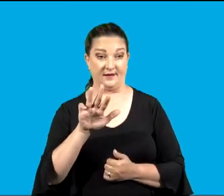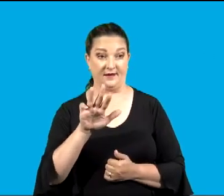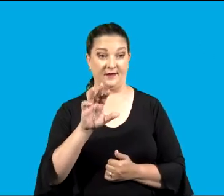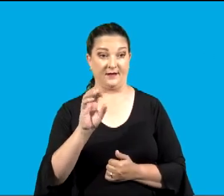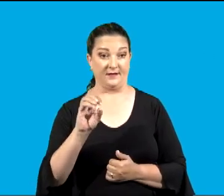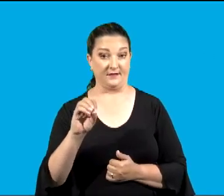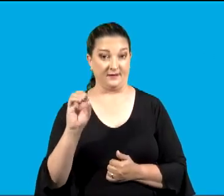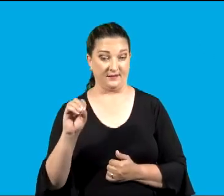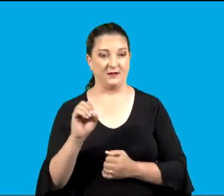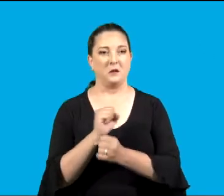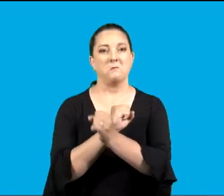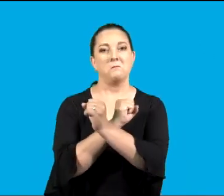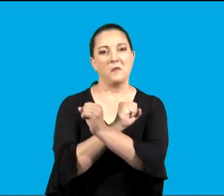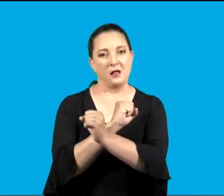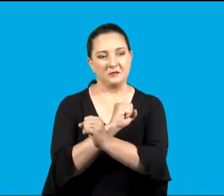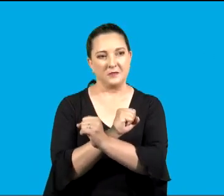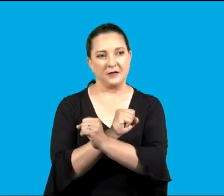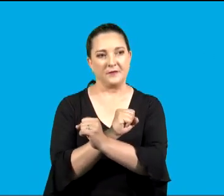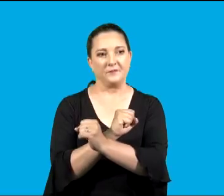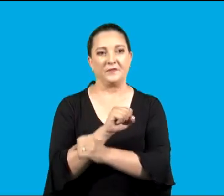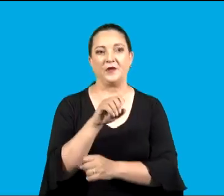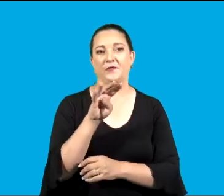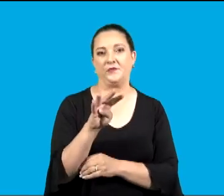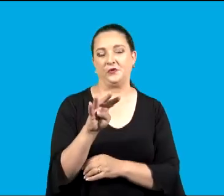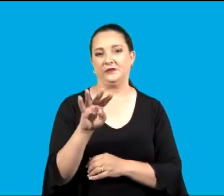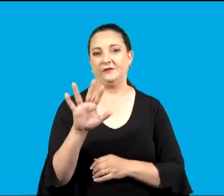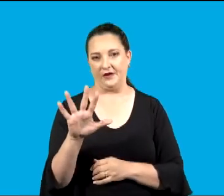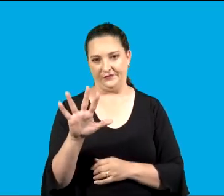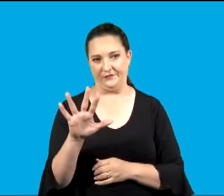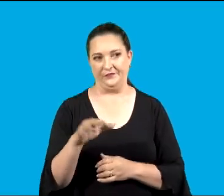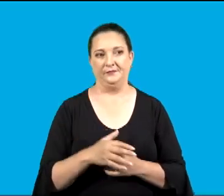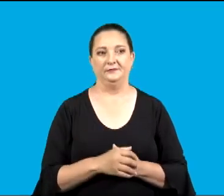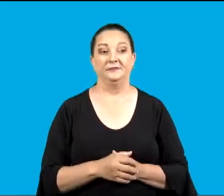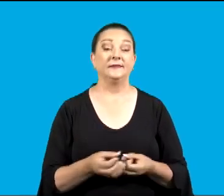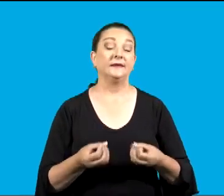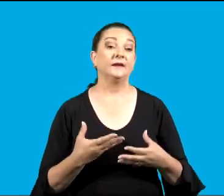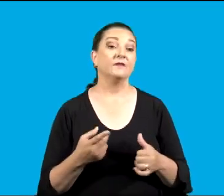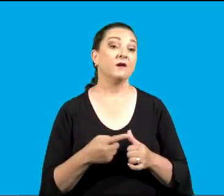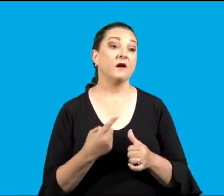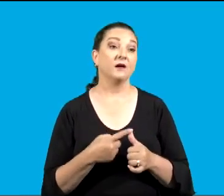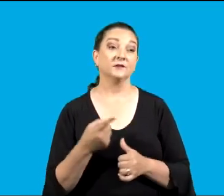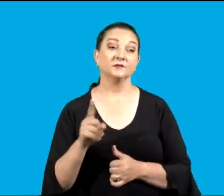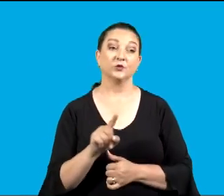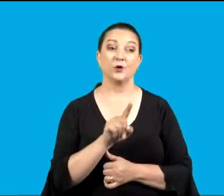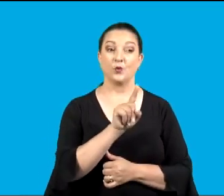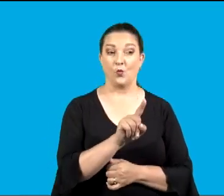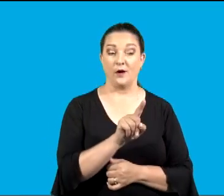units, multiply that by 45 Rand, and that will give